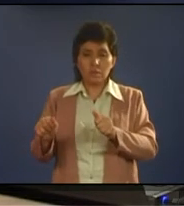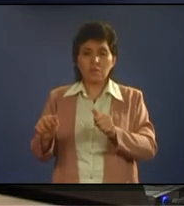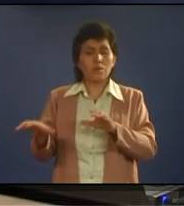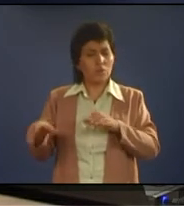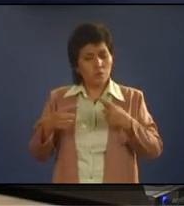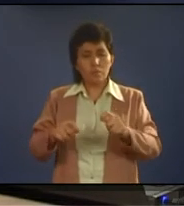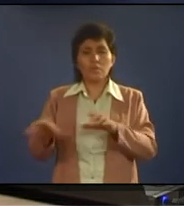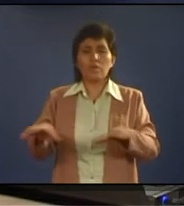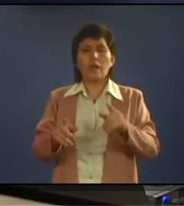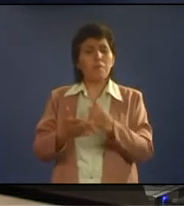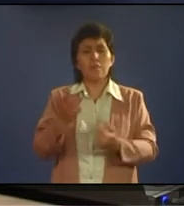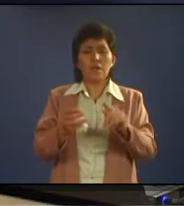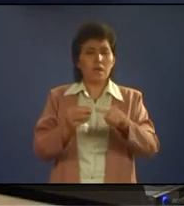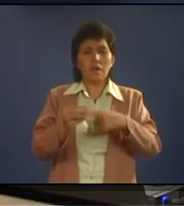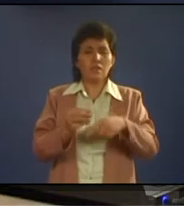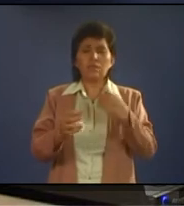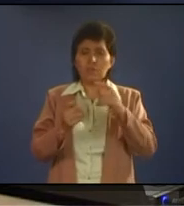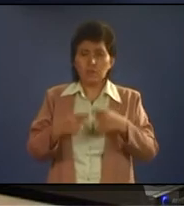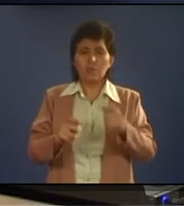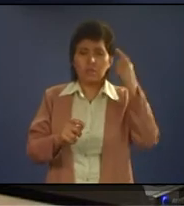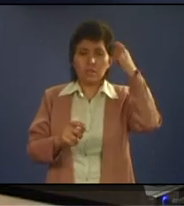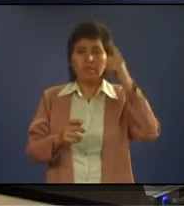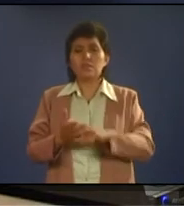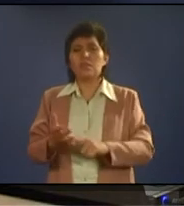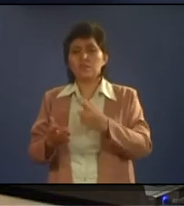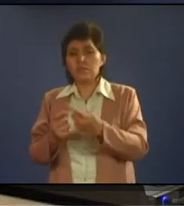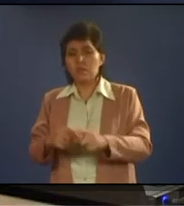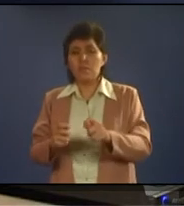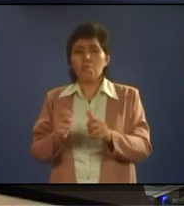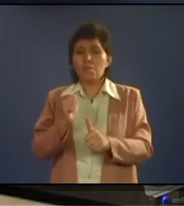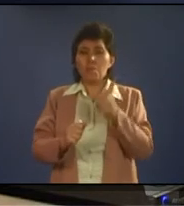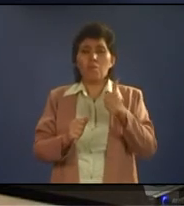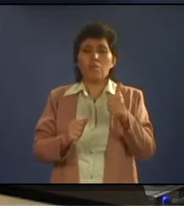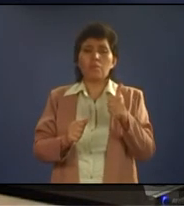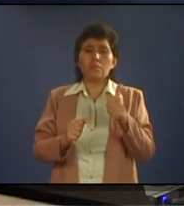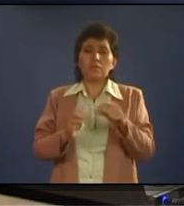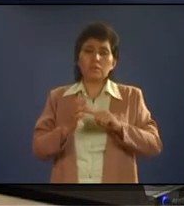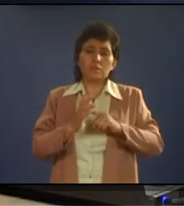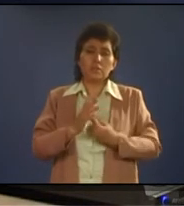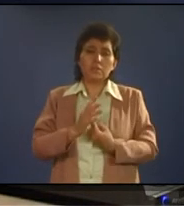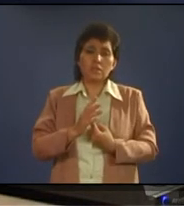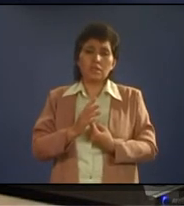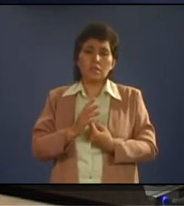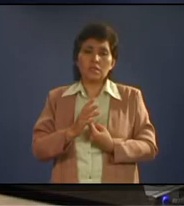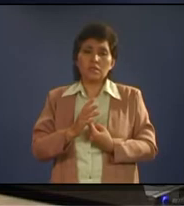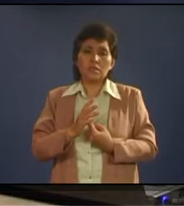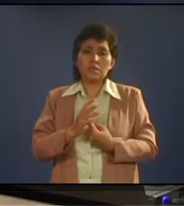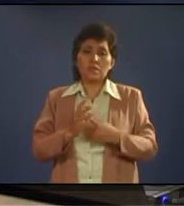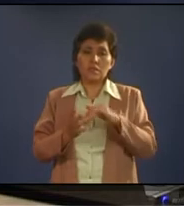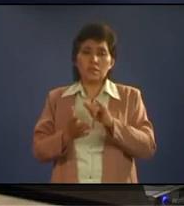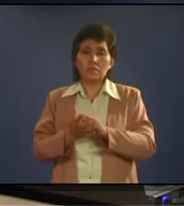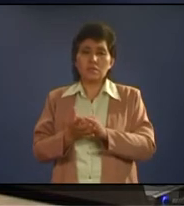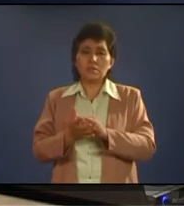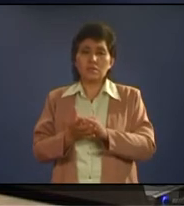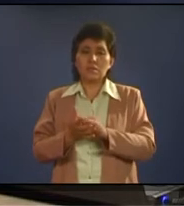have the same interests. Try to understand each other. Most often when people start splitting, it's when